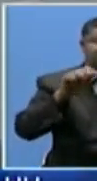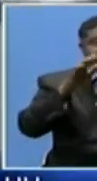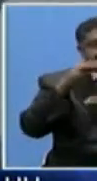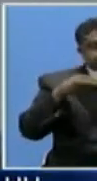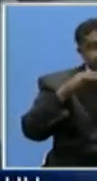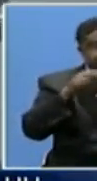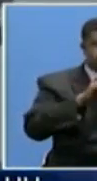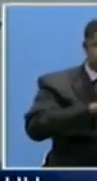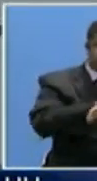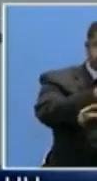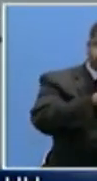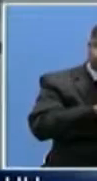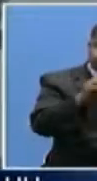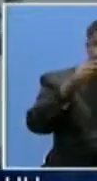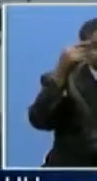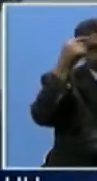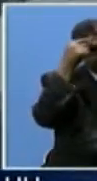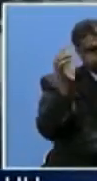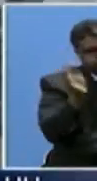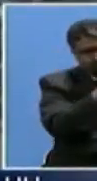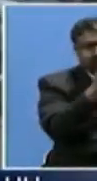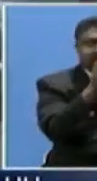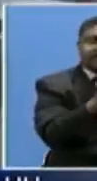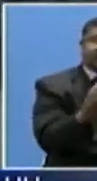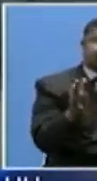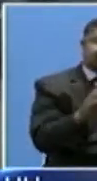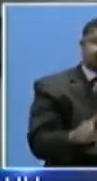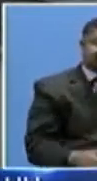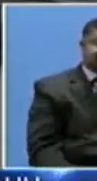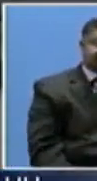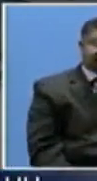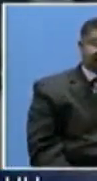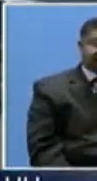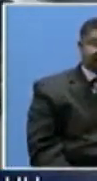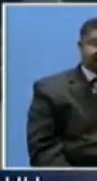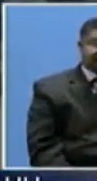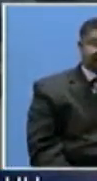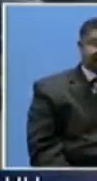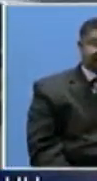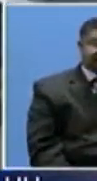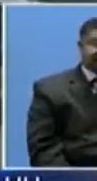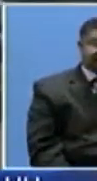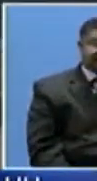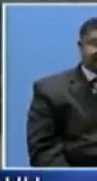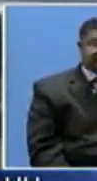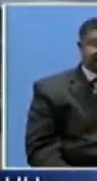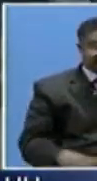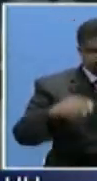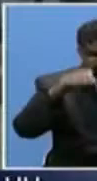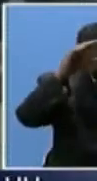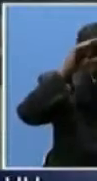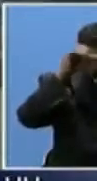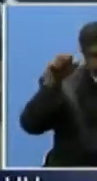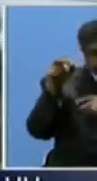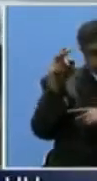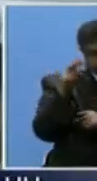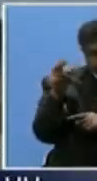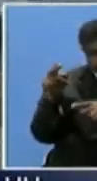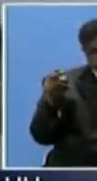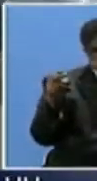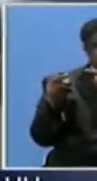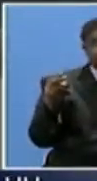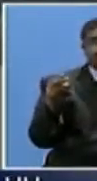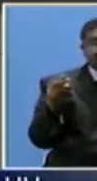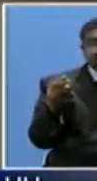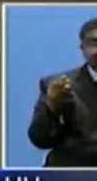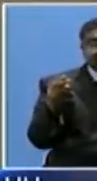decentralization governance process. Meanwhile, President Hichilema says he has prioritized